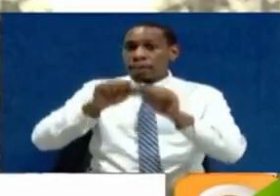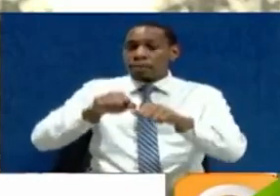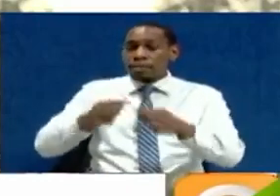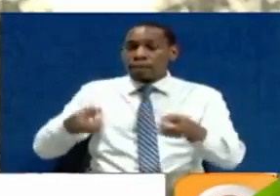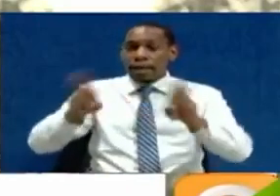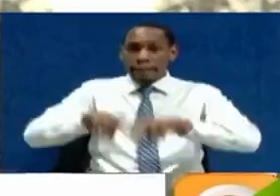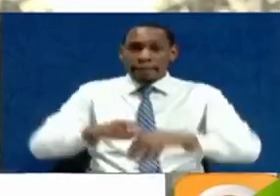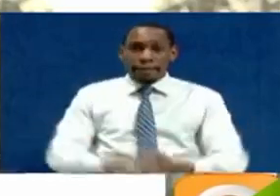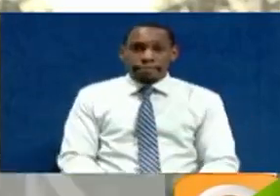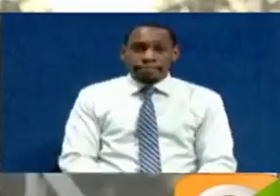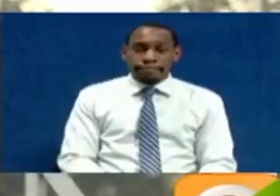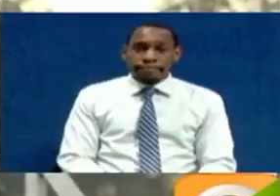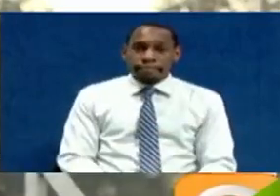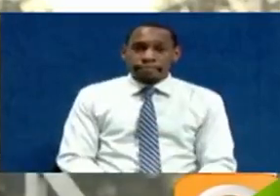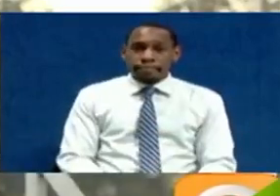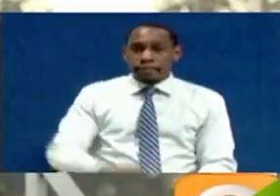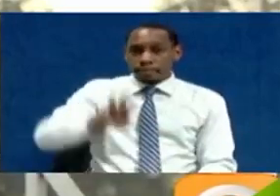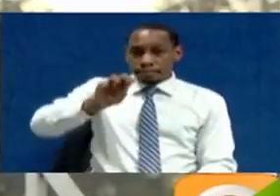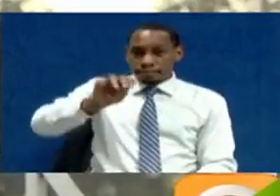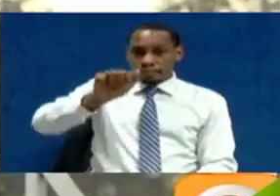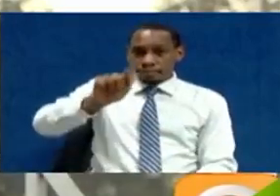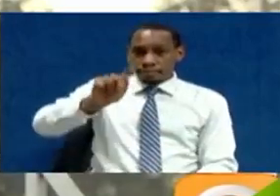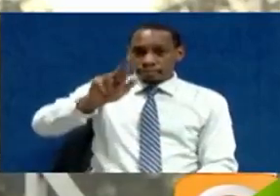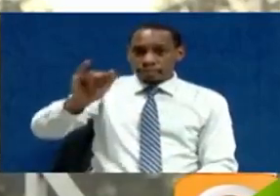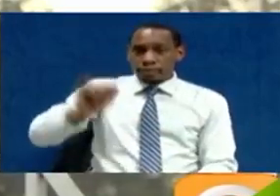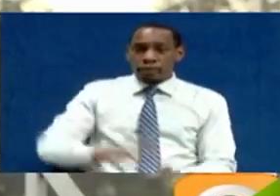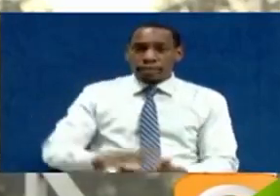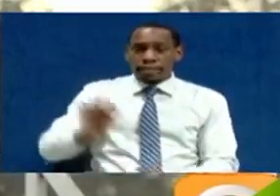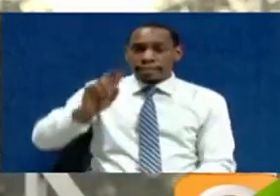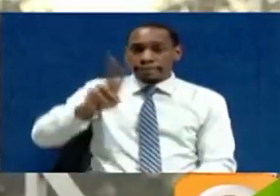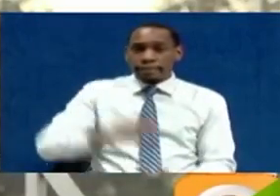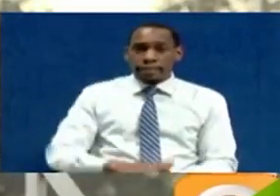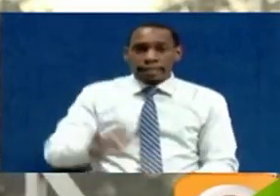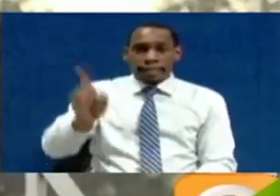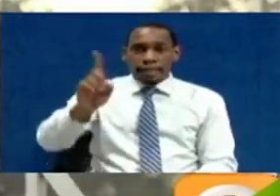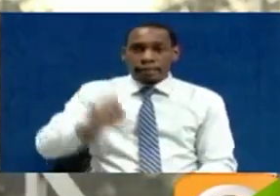could happen. Makori Ongechi, Citizen TV, Nairobi.